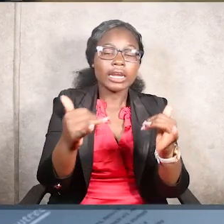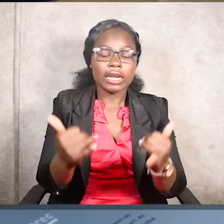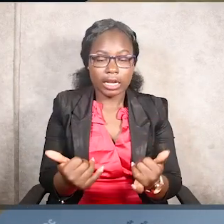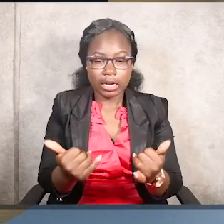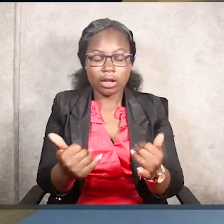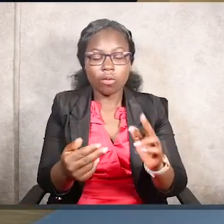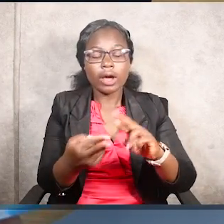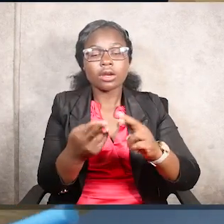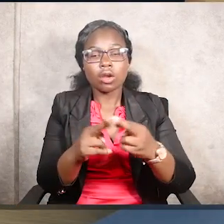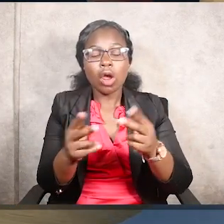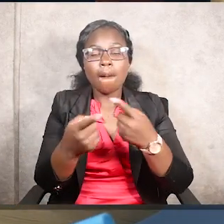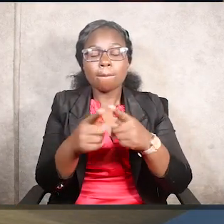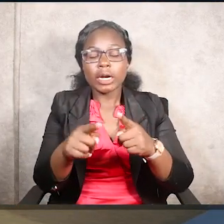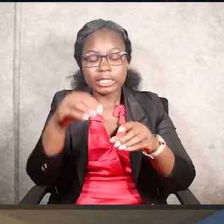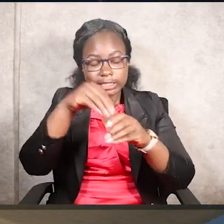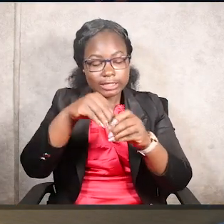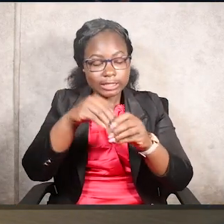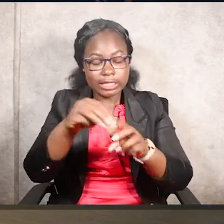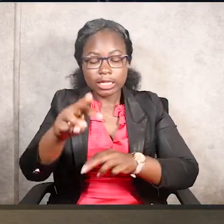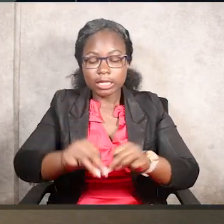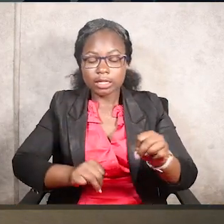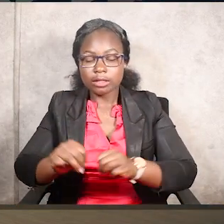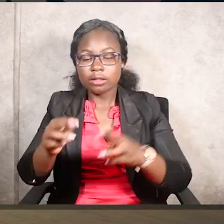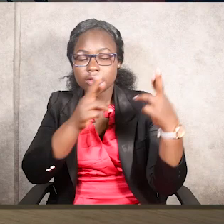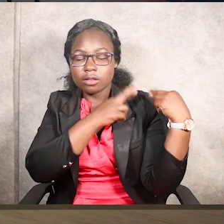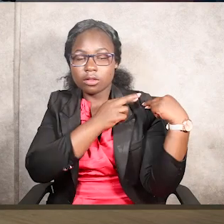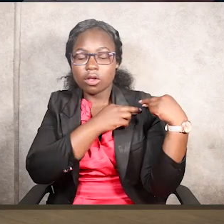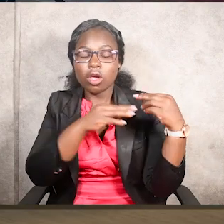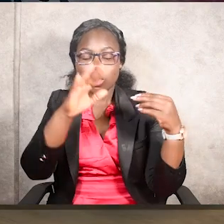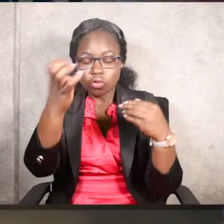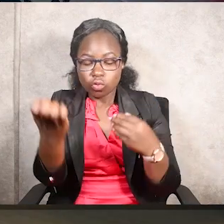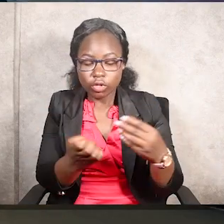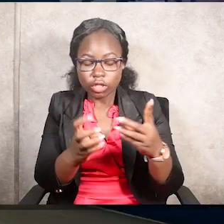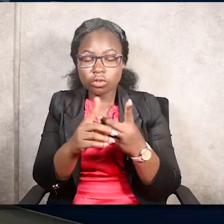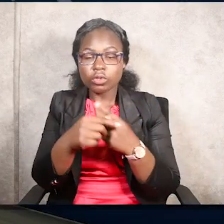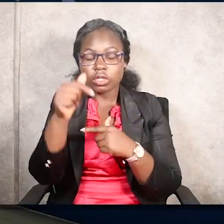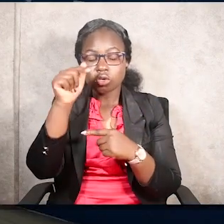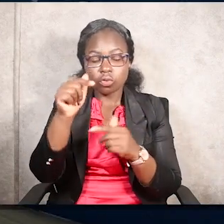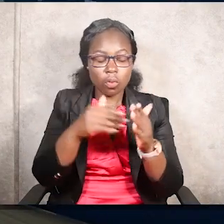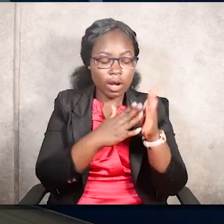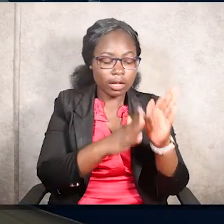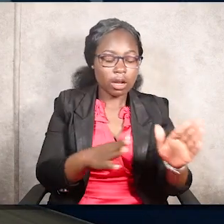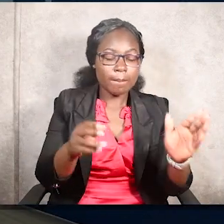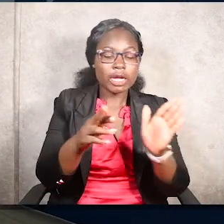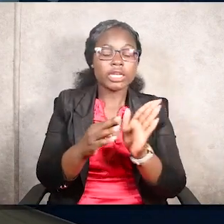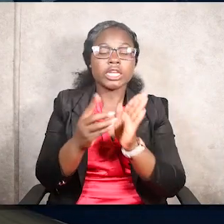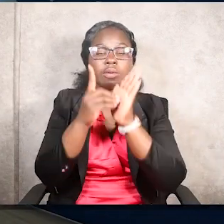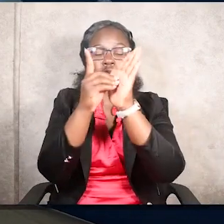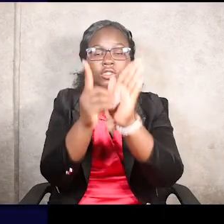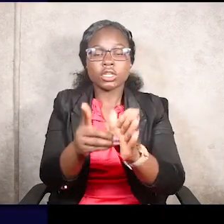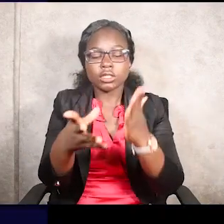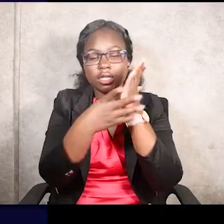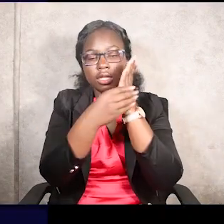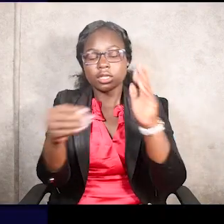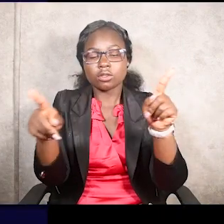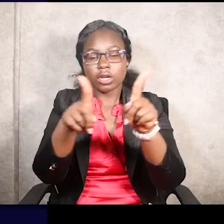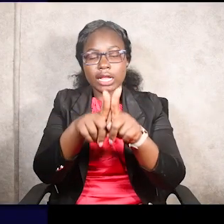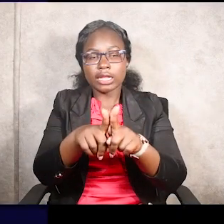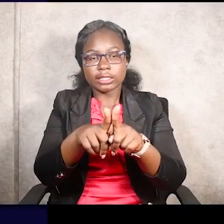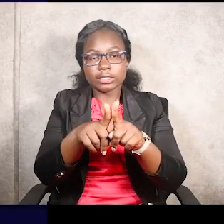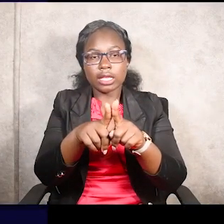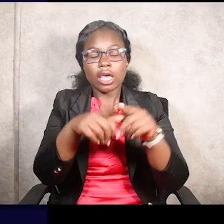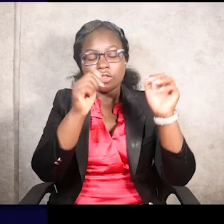distinct, but within the managerial role, you need to distinguish yourself as a leader by demonstrating the skills and